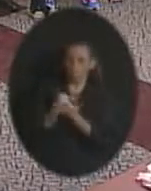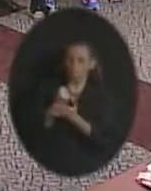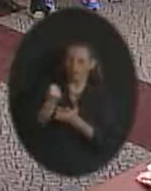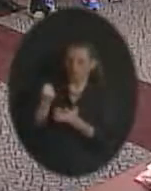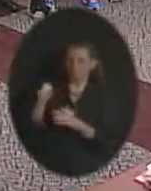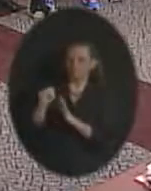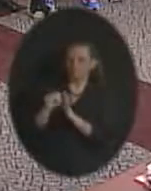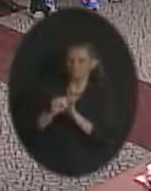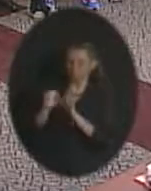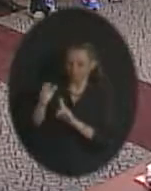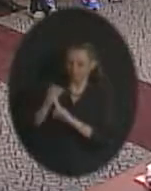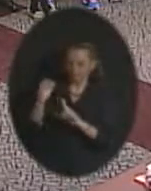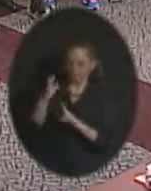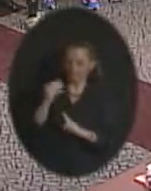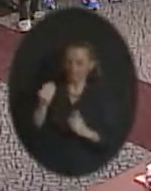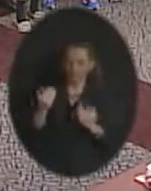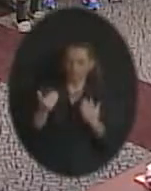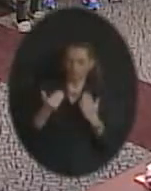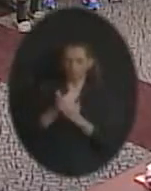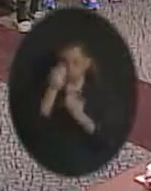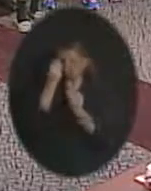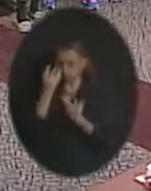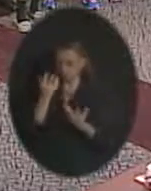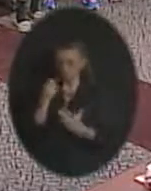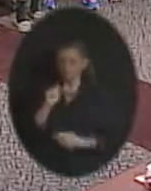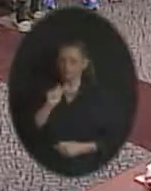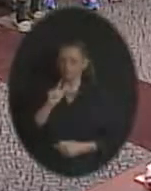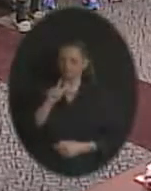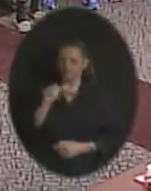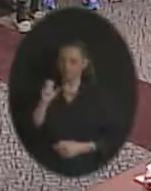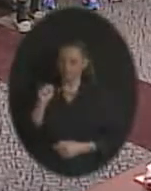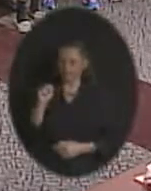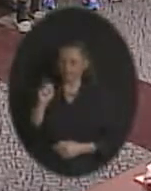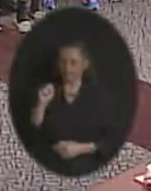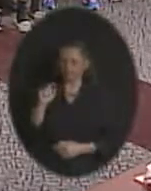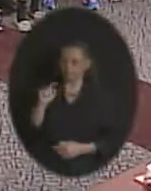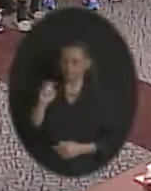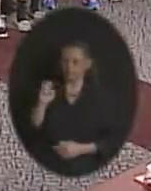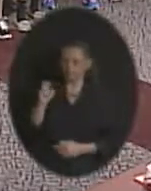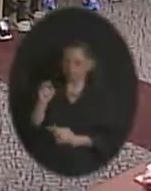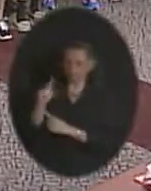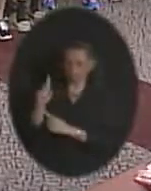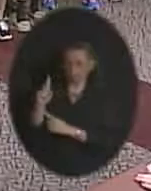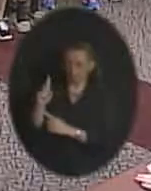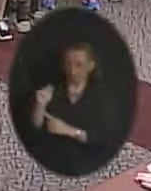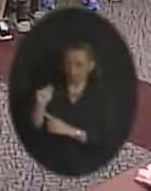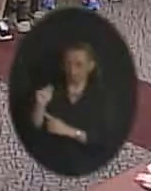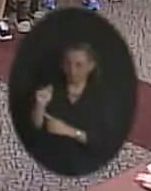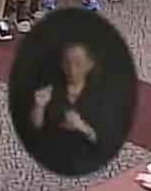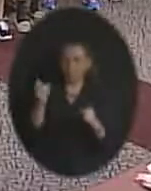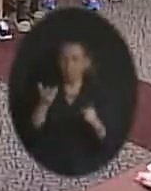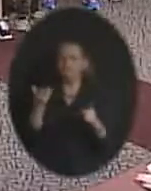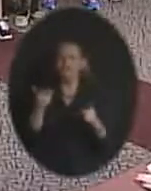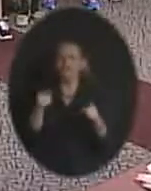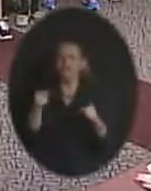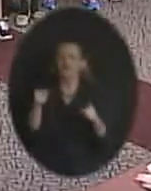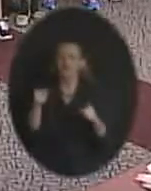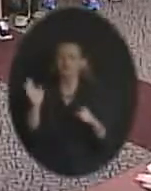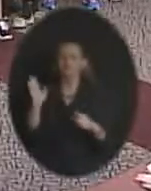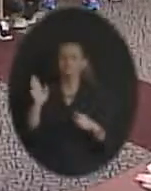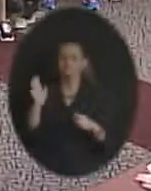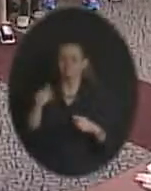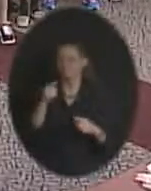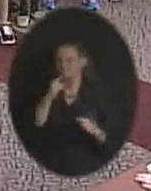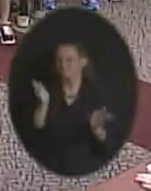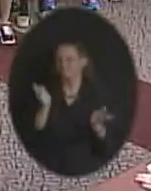Also, kind of breaking news, Allison Stewart here, wave. Oh, yeah. Oh, there, that's Allison. Busy